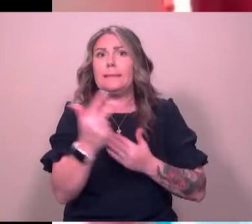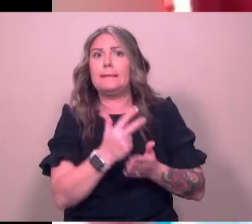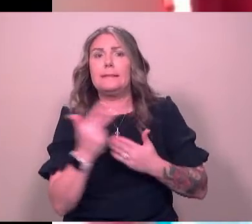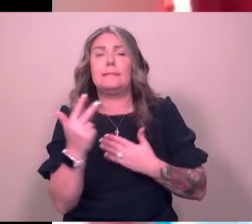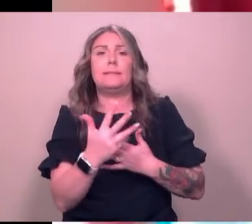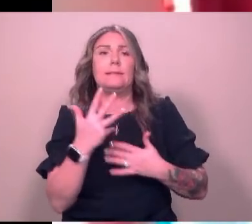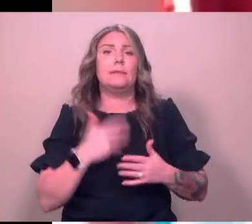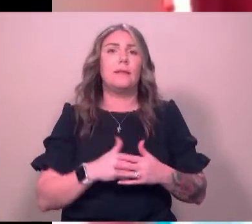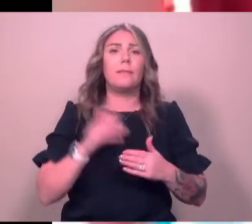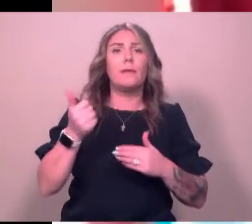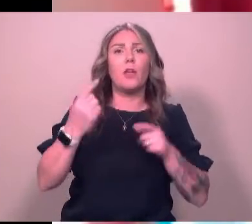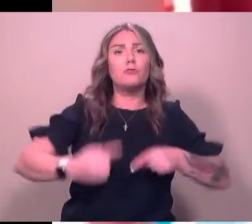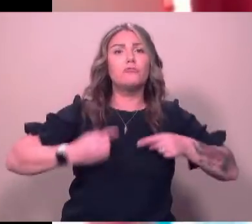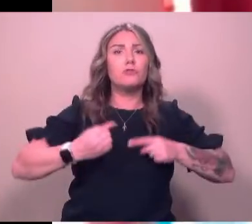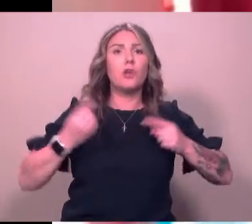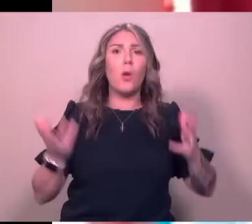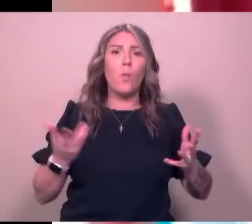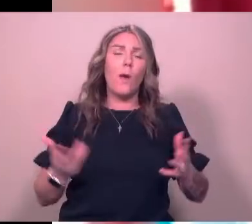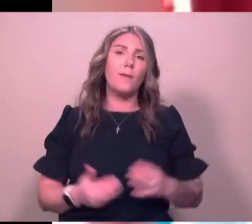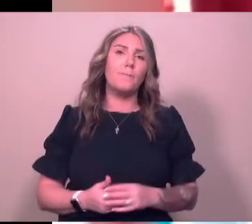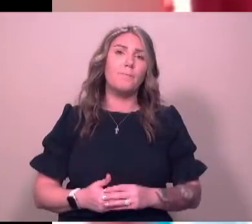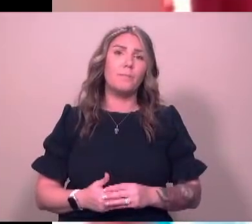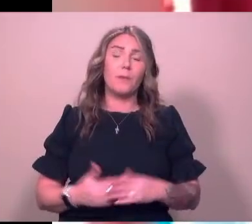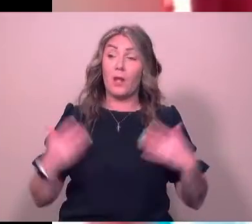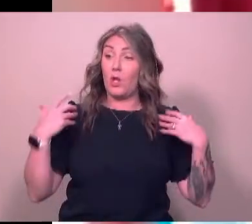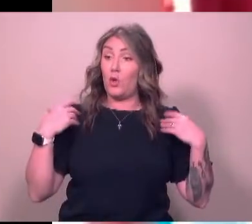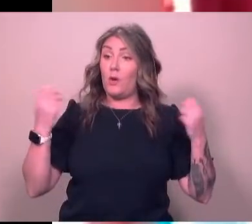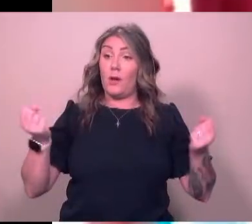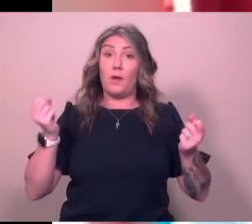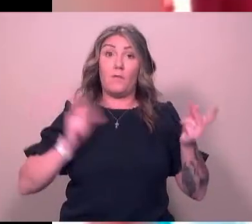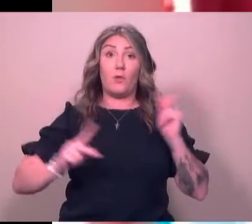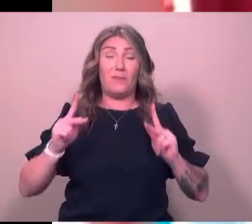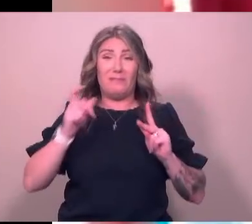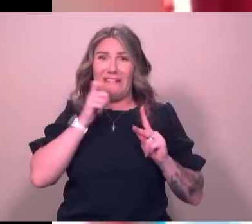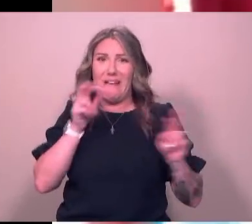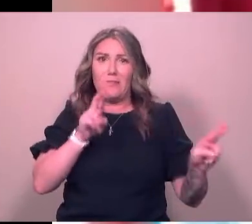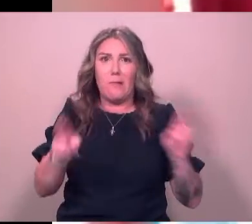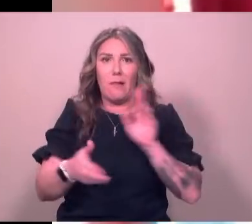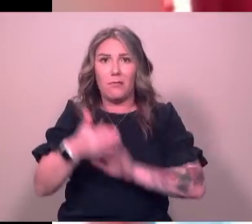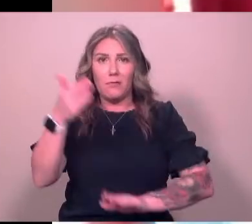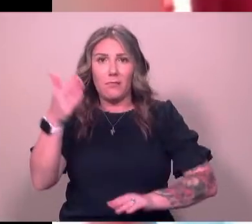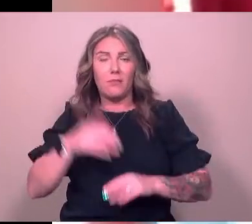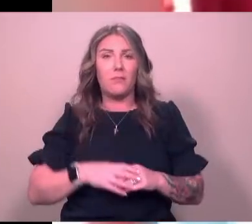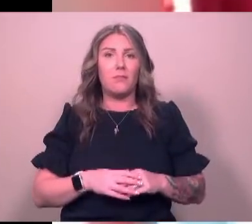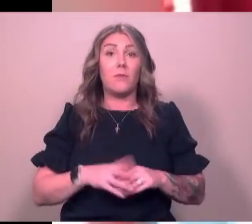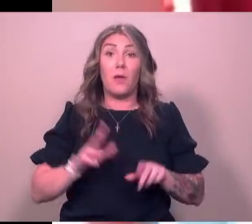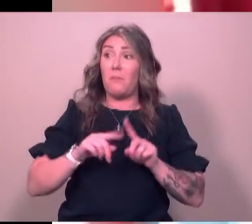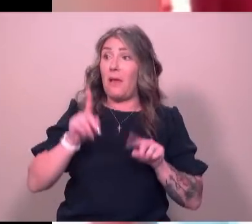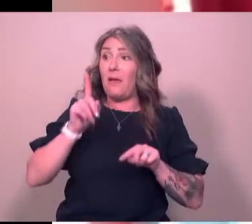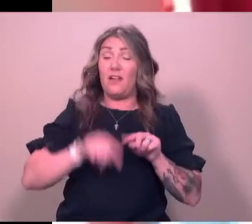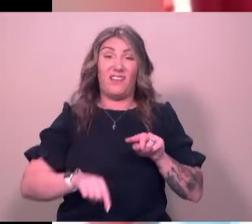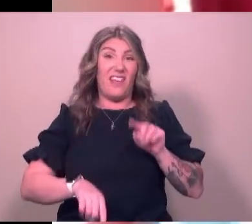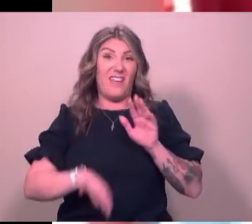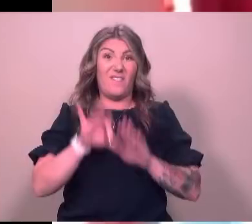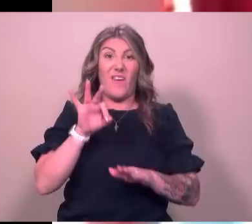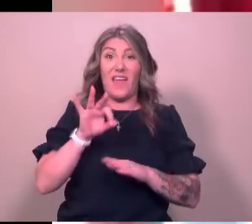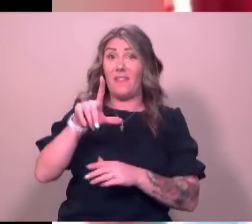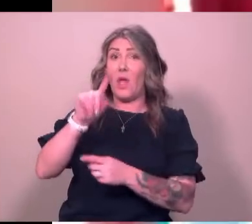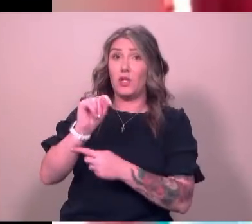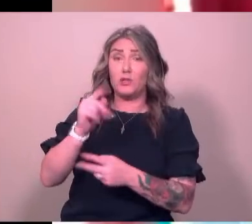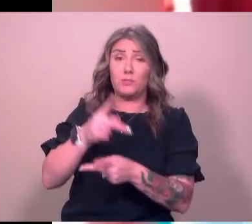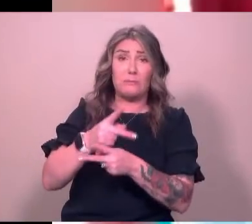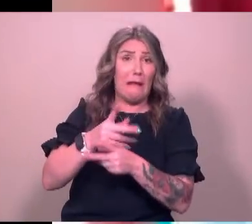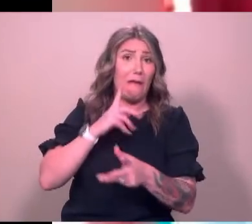the other struggle that we have is the recovered folks are not ready to go home, but unable to find swing bed or long-term care for